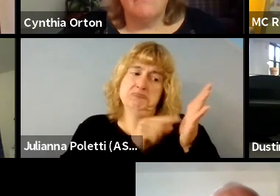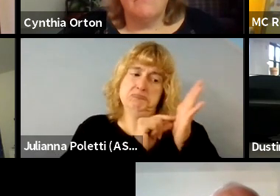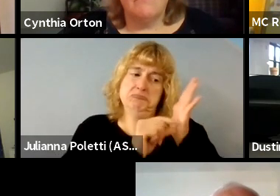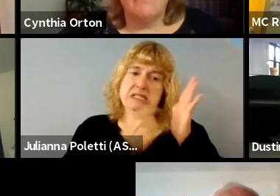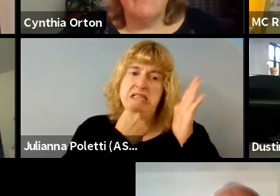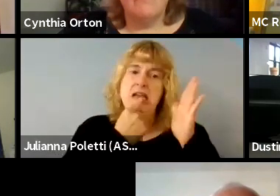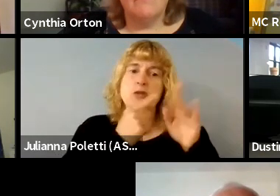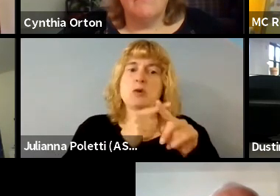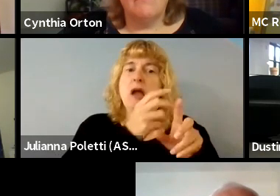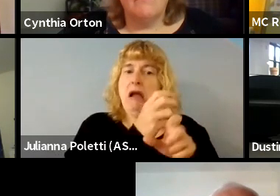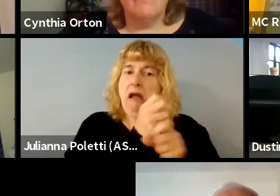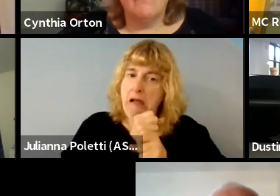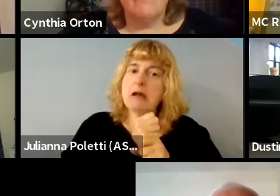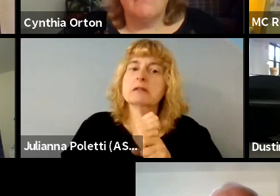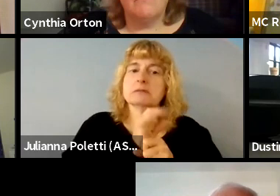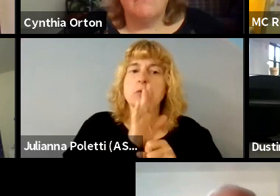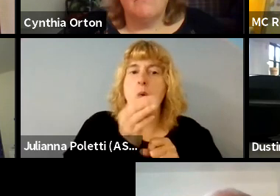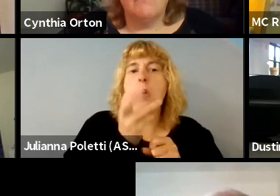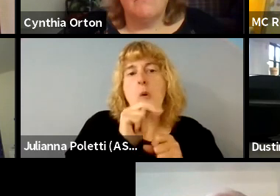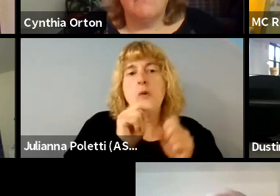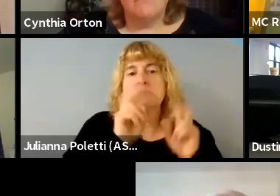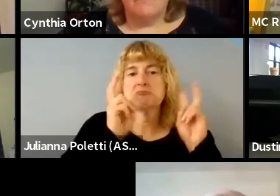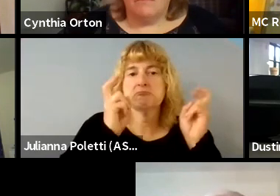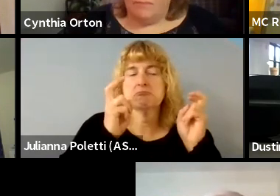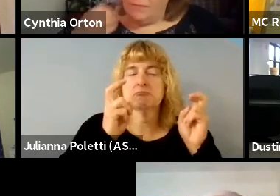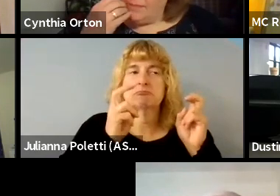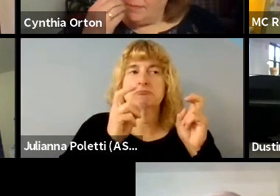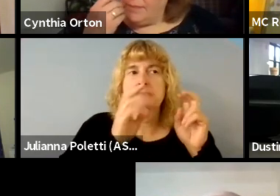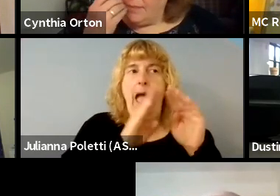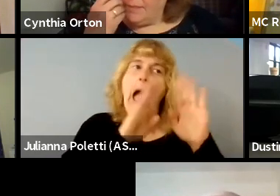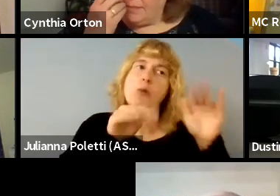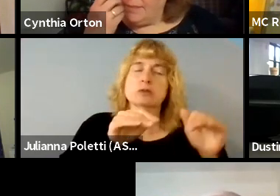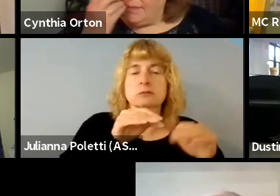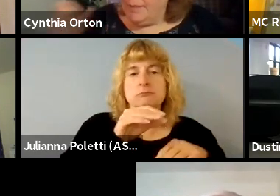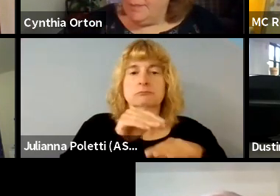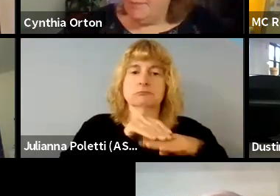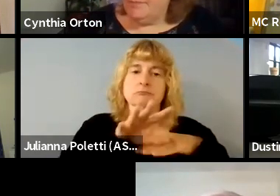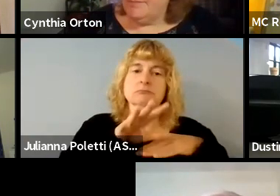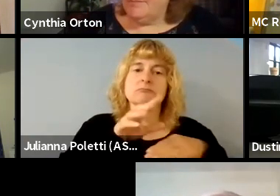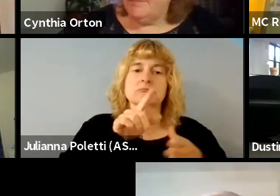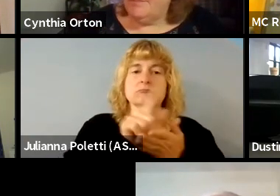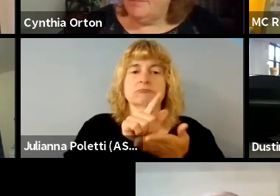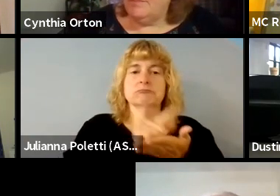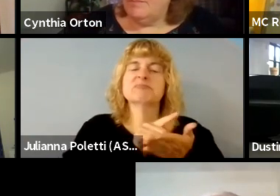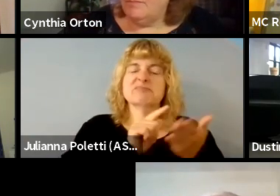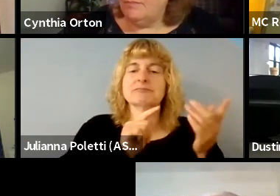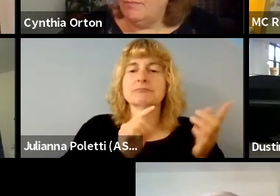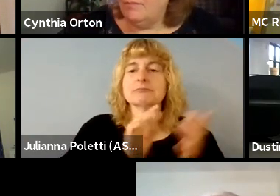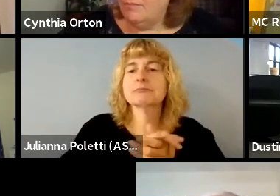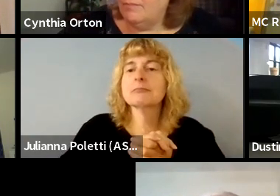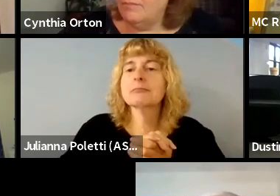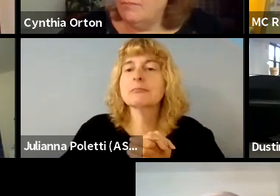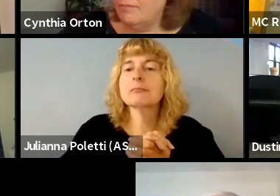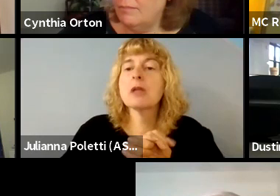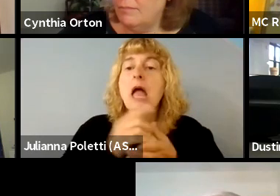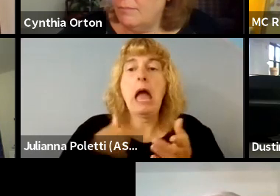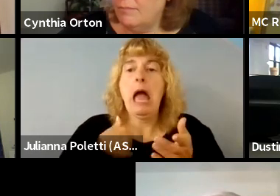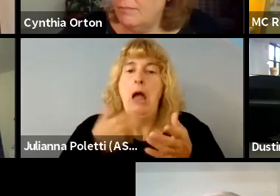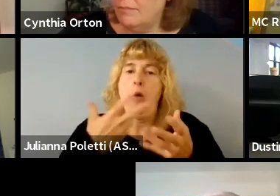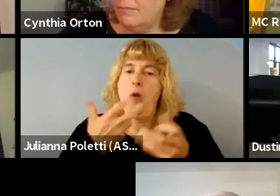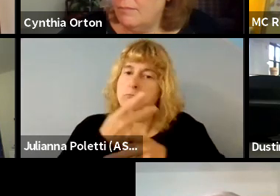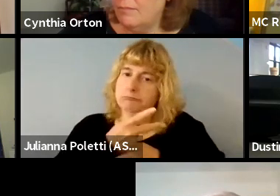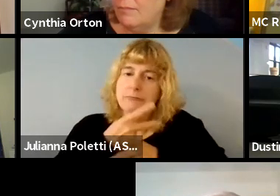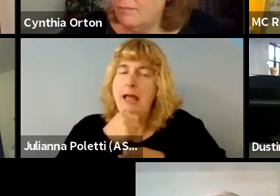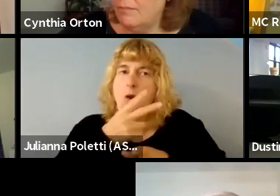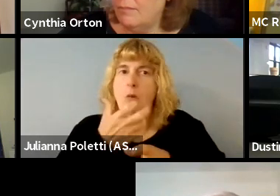to the commission. There's some other examples of that in government. And again, I want to caution that I don't want to overstep any boundaries in terms